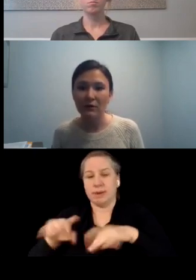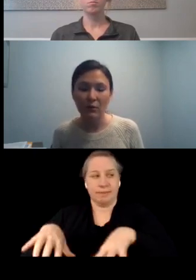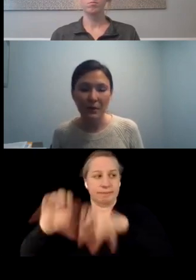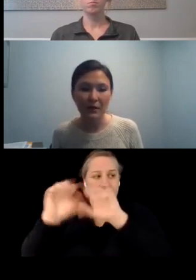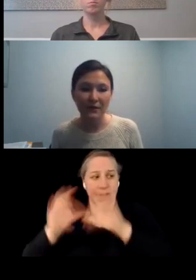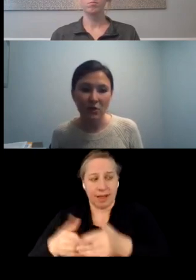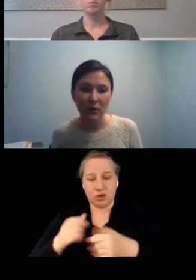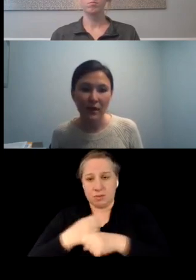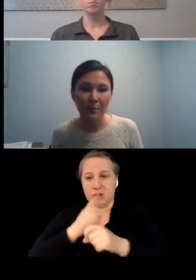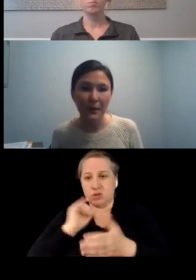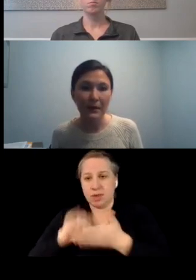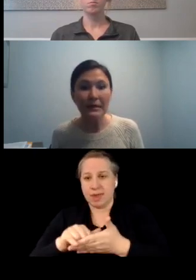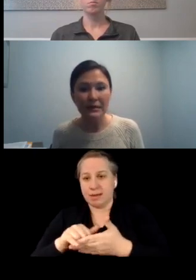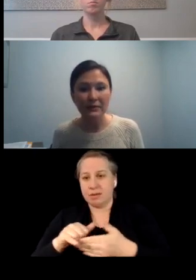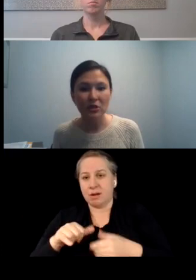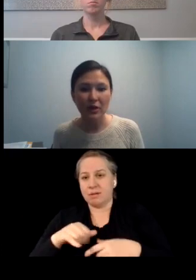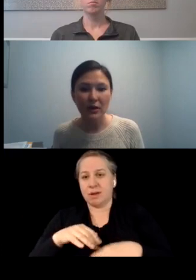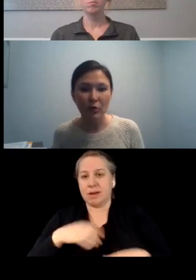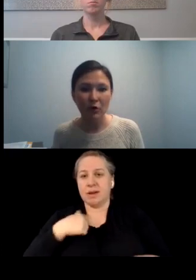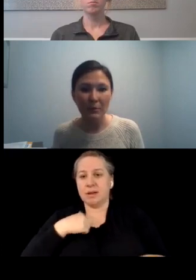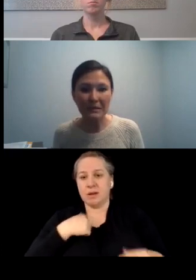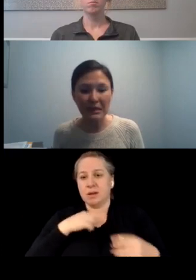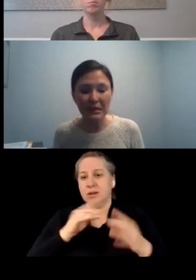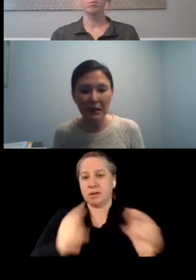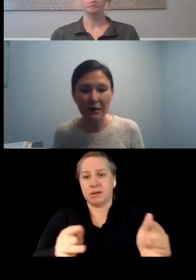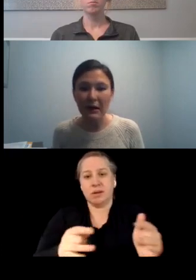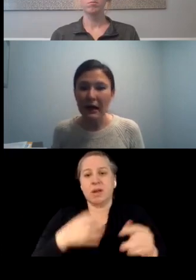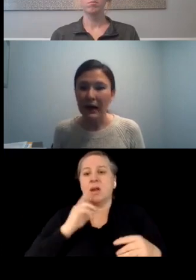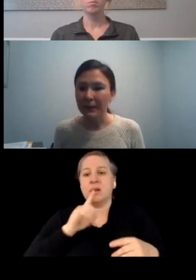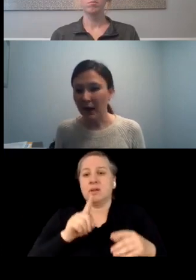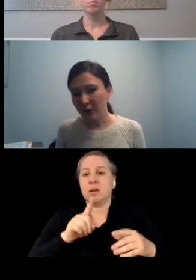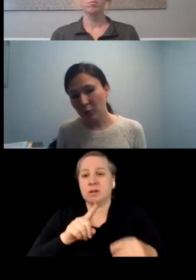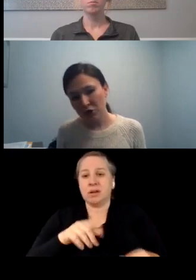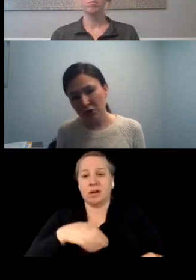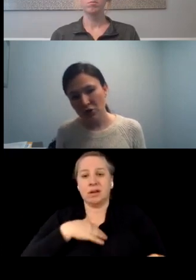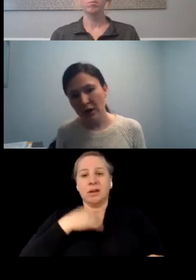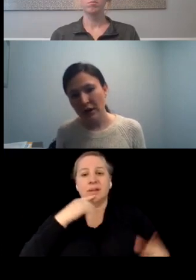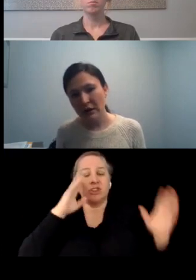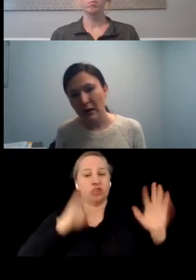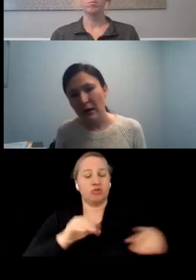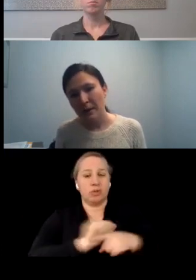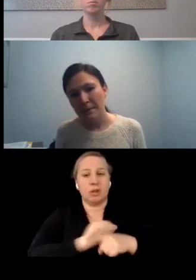sure that we're being efficient with that. But definitely the training program is key there. The other